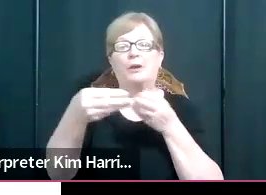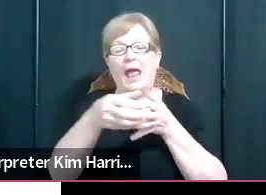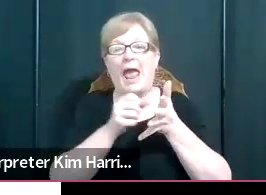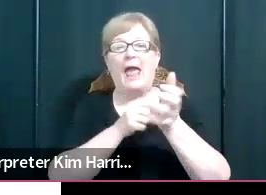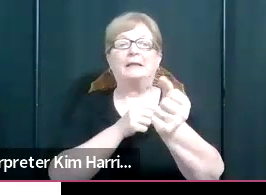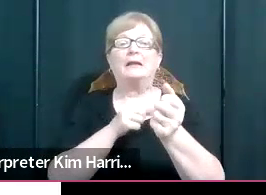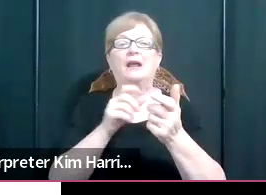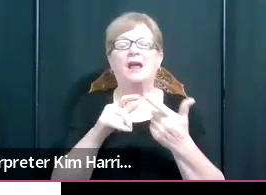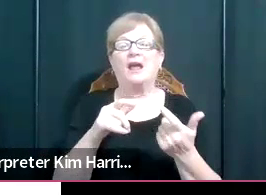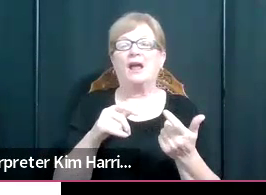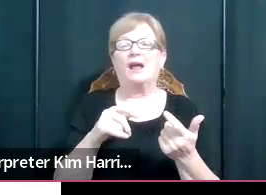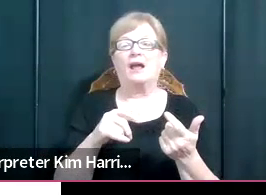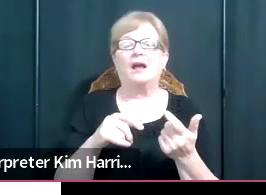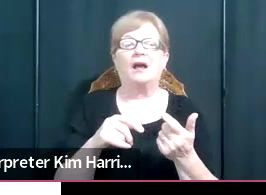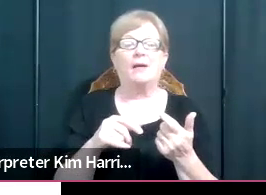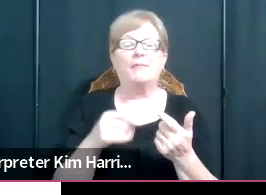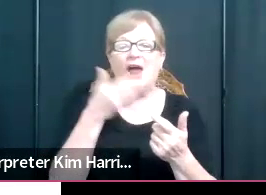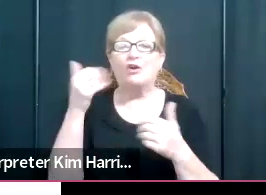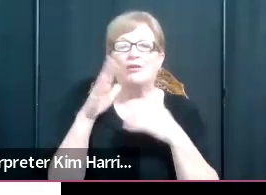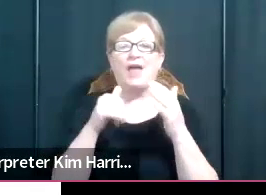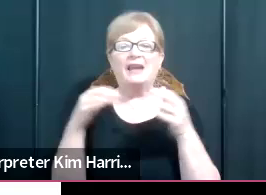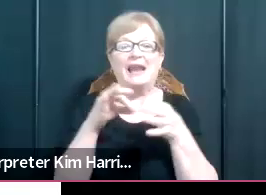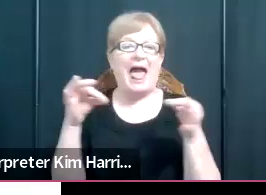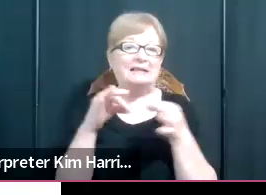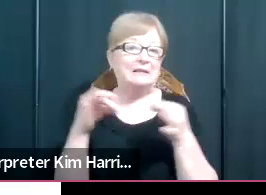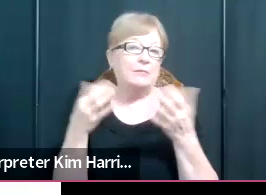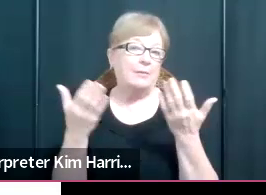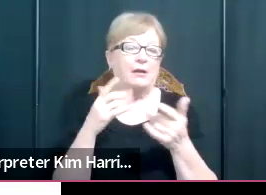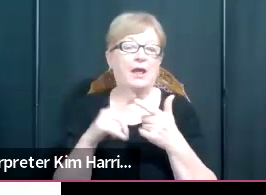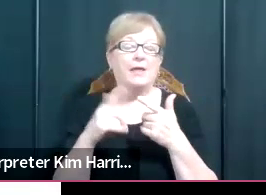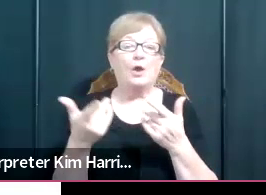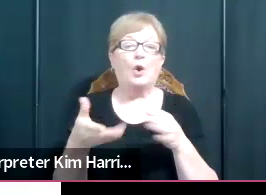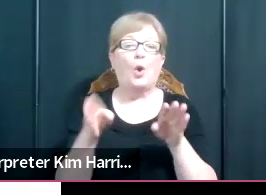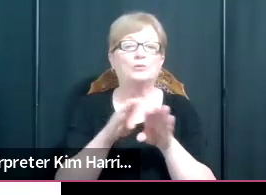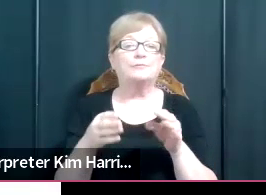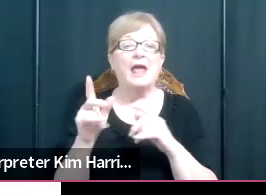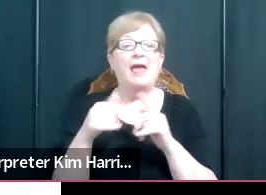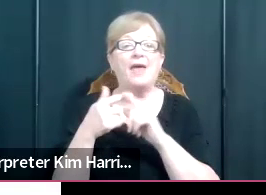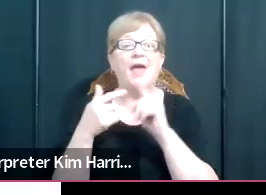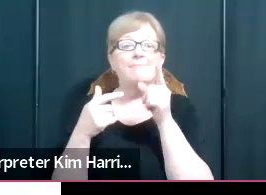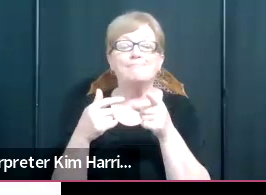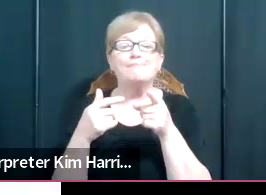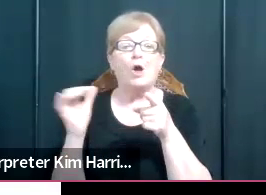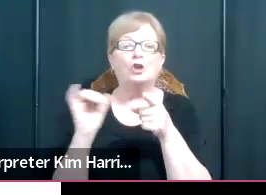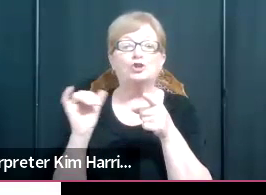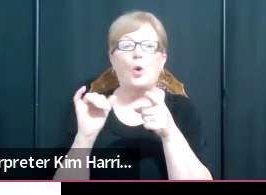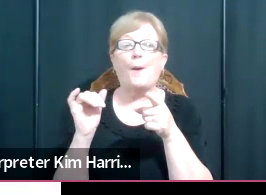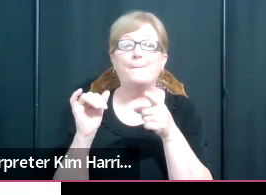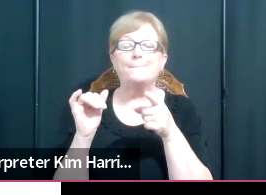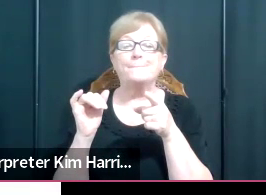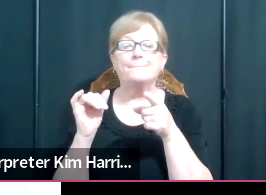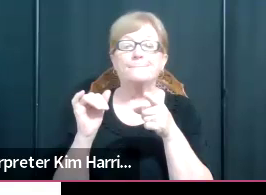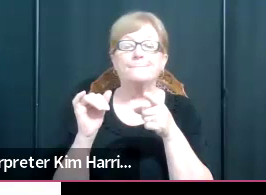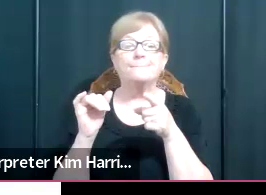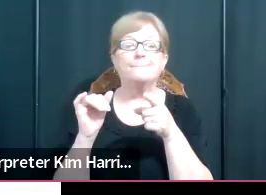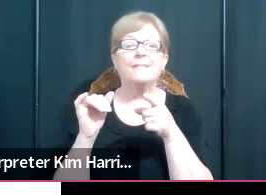the elastic all the way through. And then you just close it back up. There is a magnetic